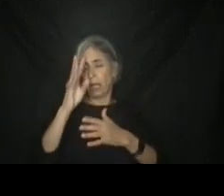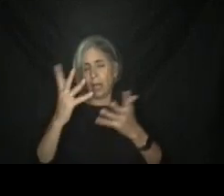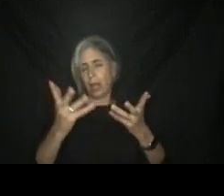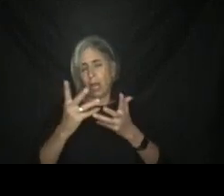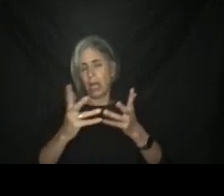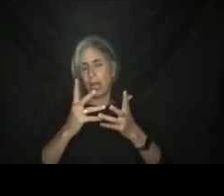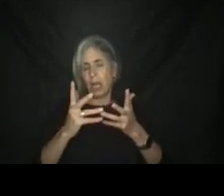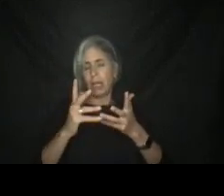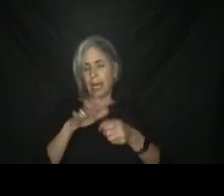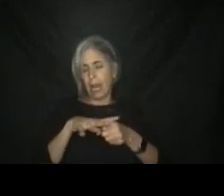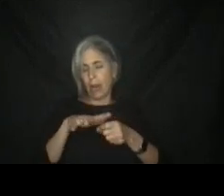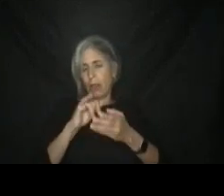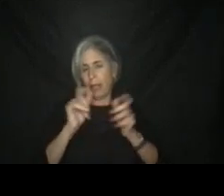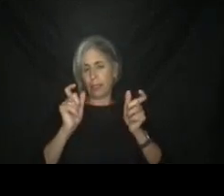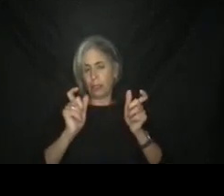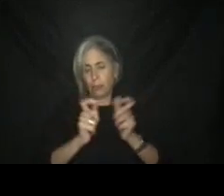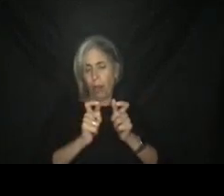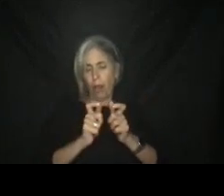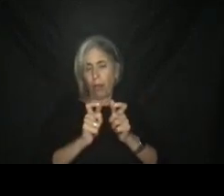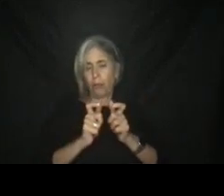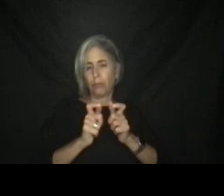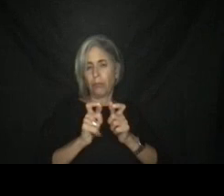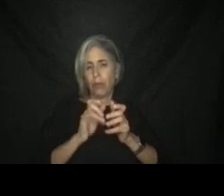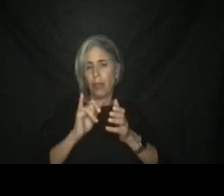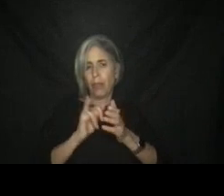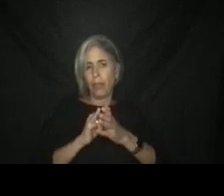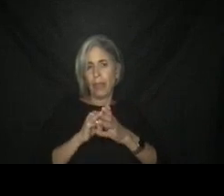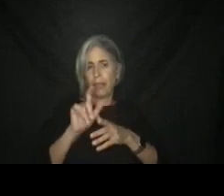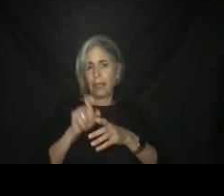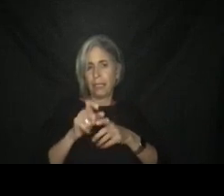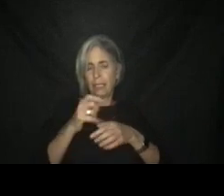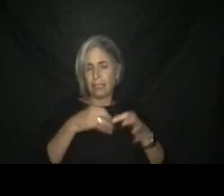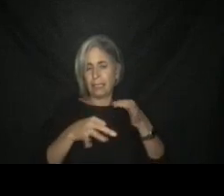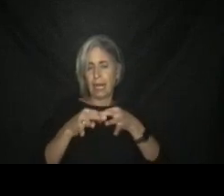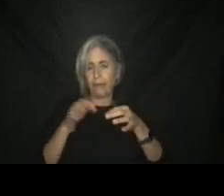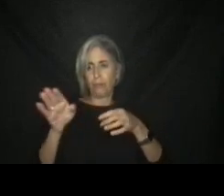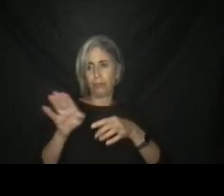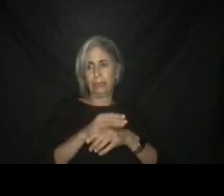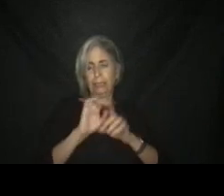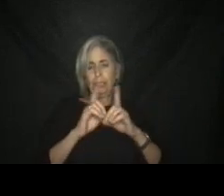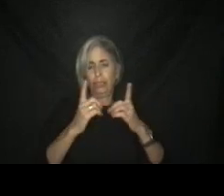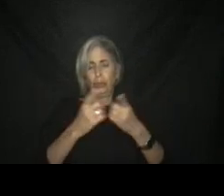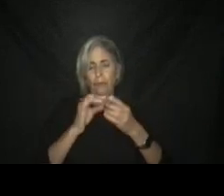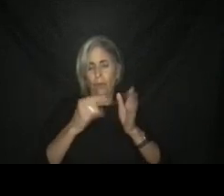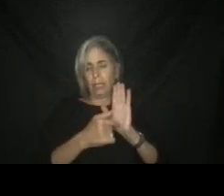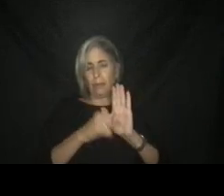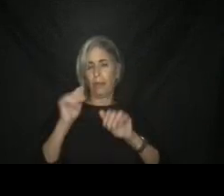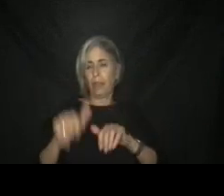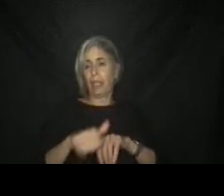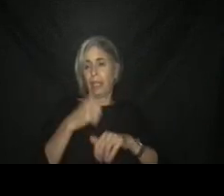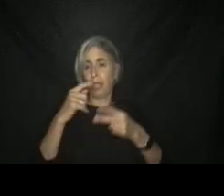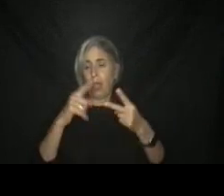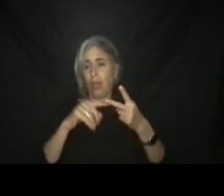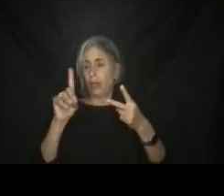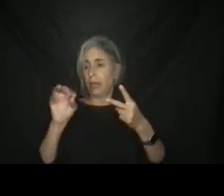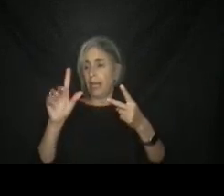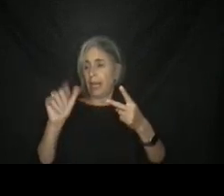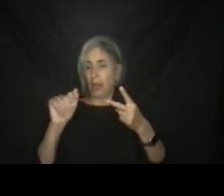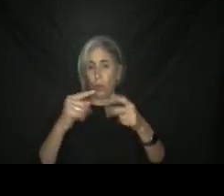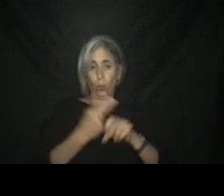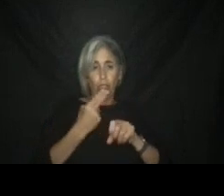an area as small as a municipality, as opposed to a congressional district, for example. The other data that we used in